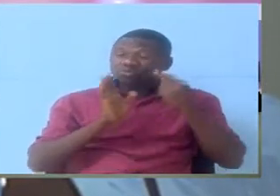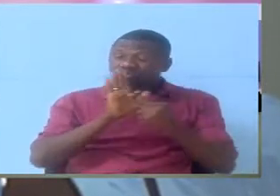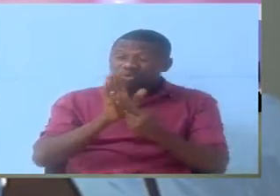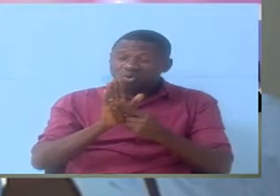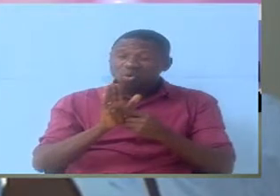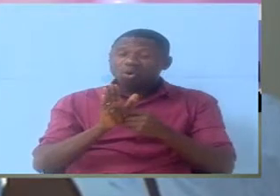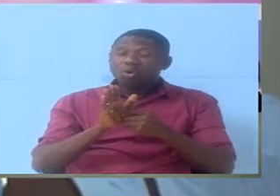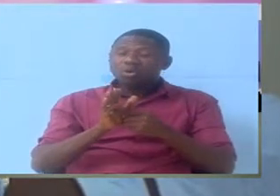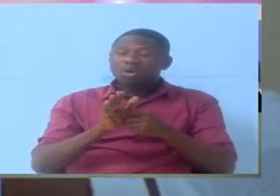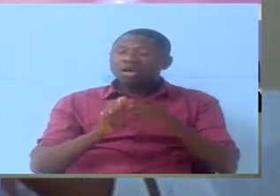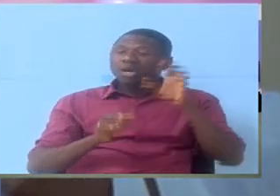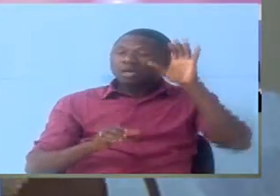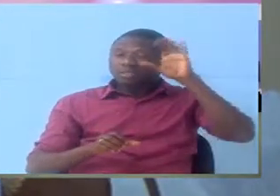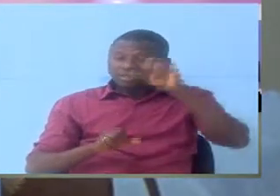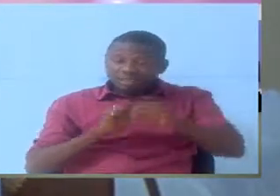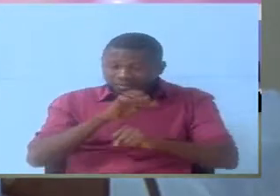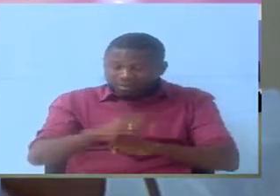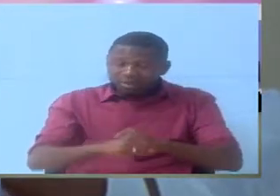heinous